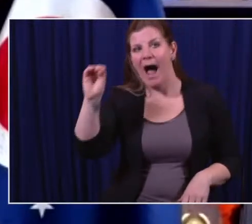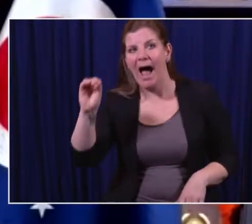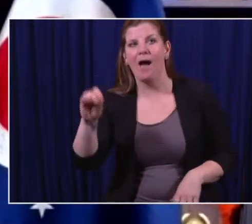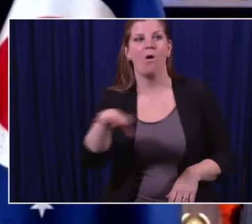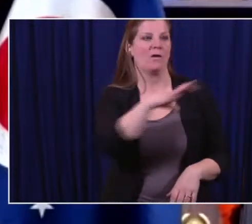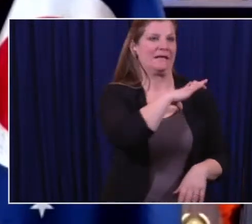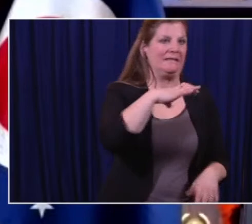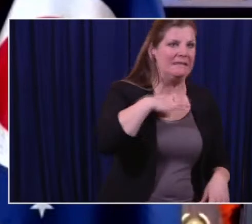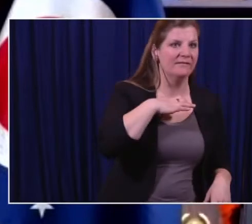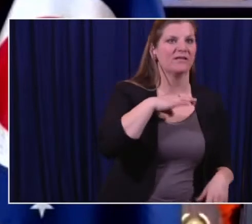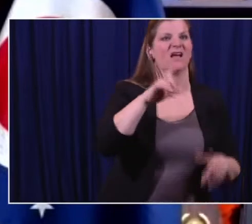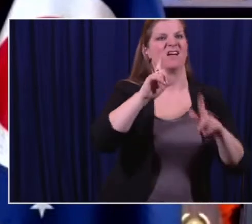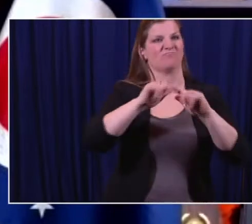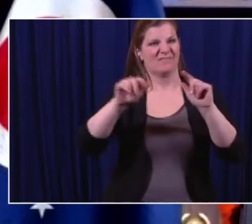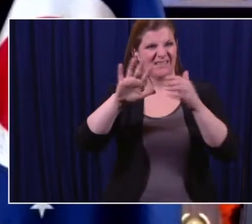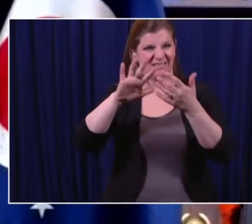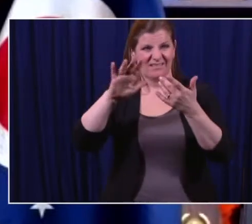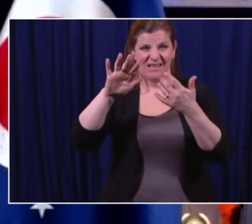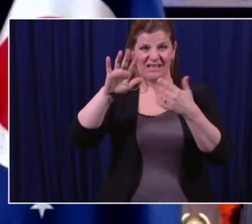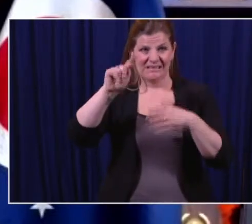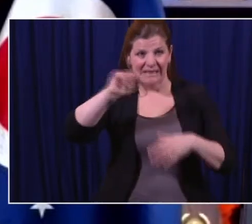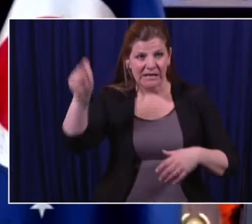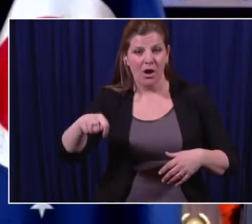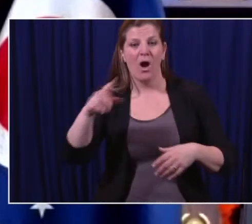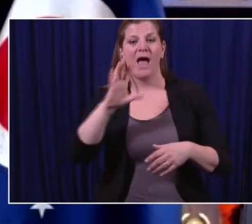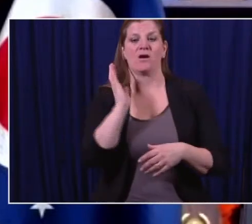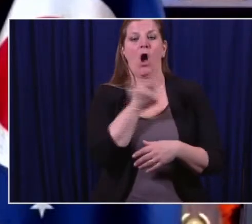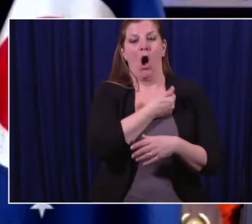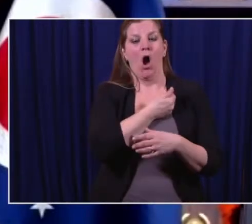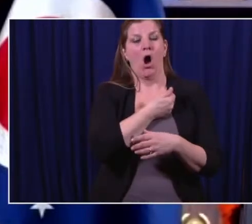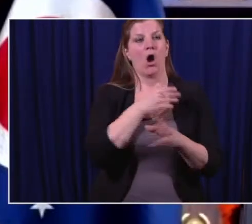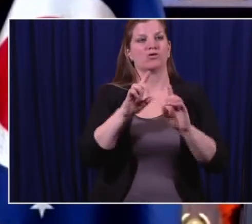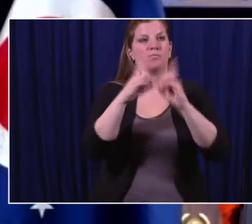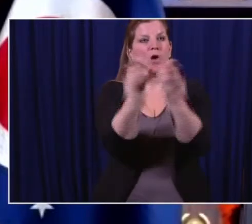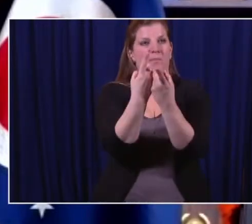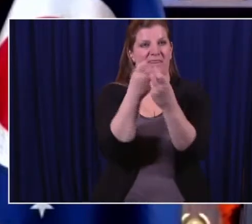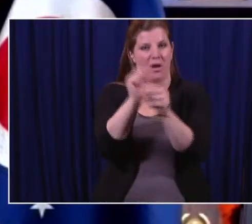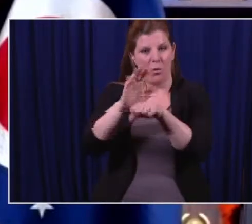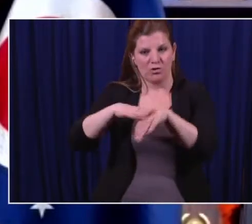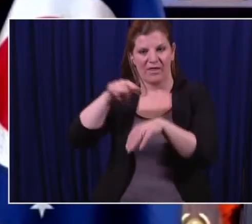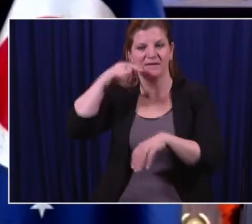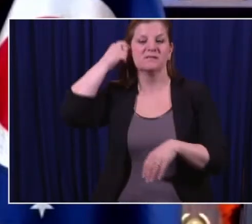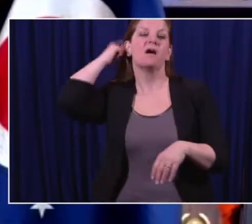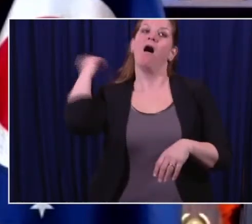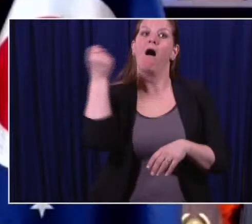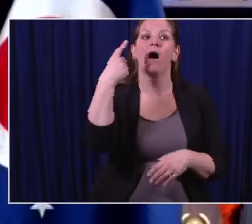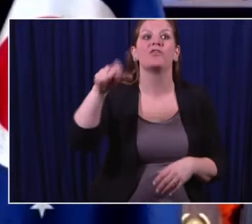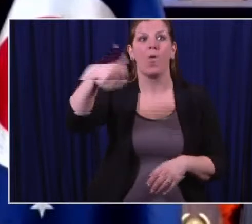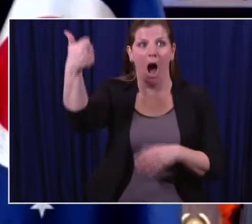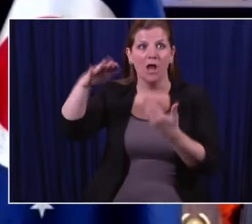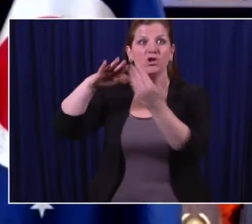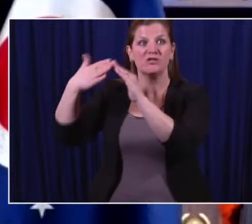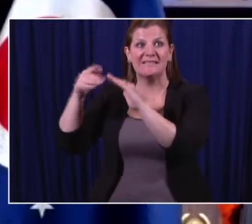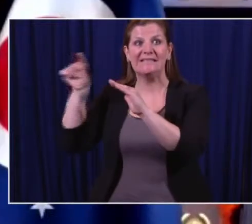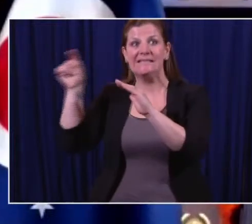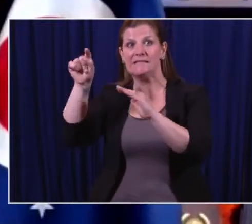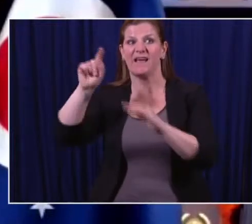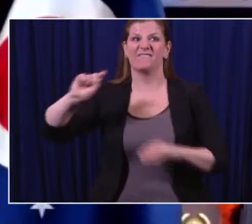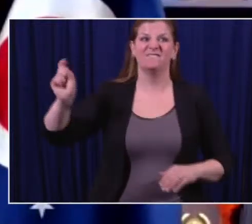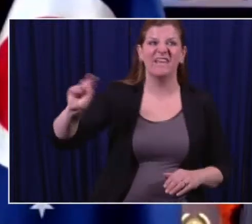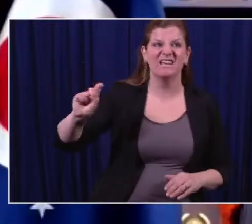and our own Development Services Agency for their work on this. Cleveland beat out several other cities, including Phoenix and